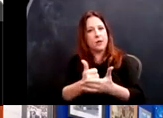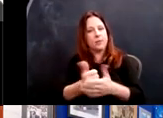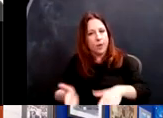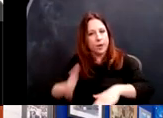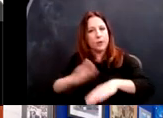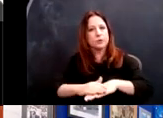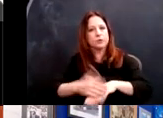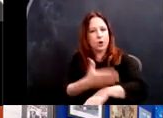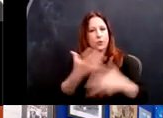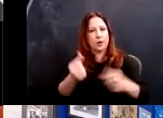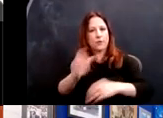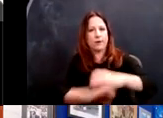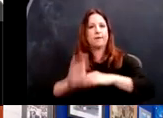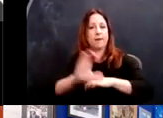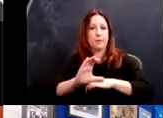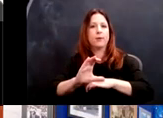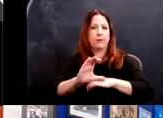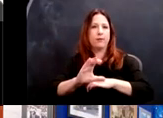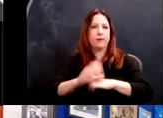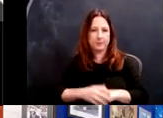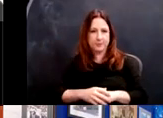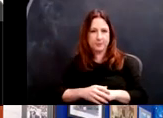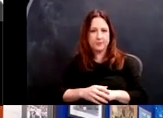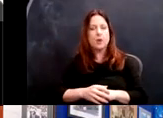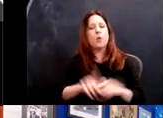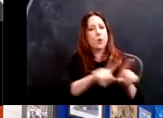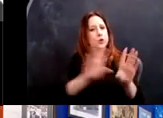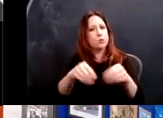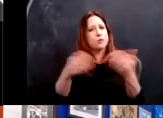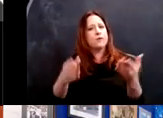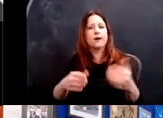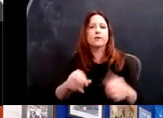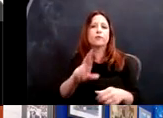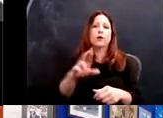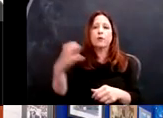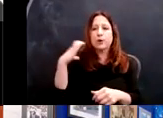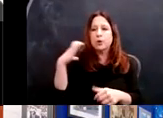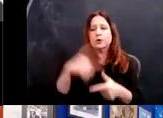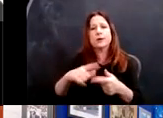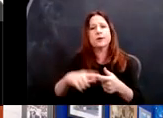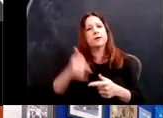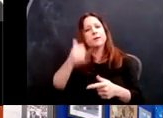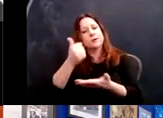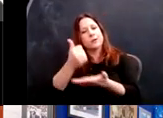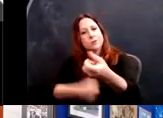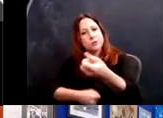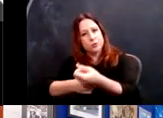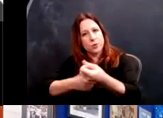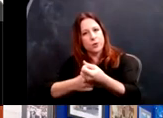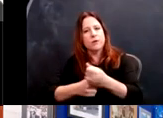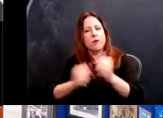is for the people of Connecticut. We do that through coaching, telephone recovery support, all recovery